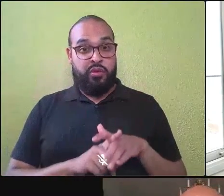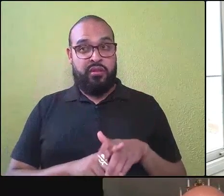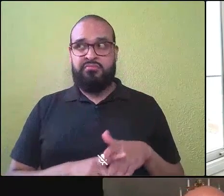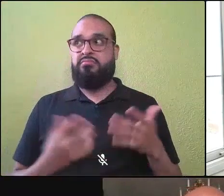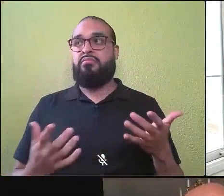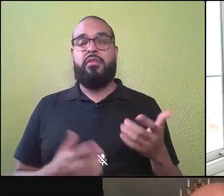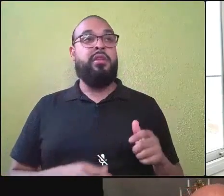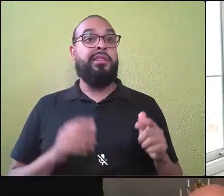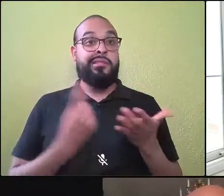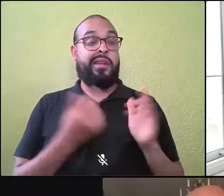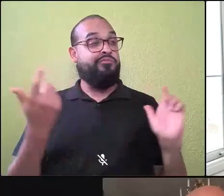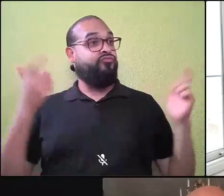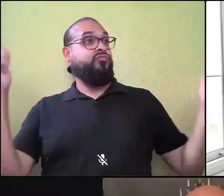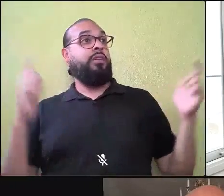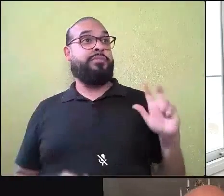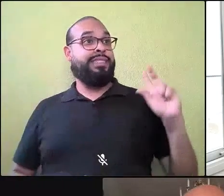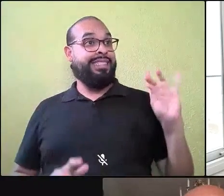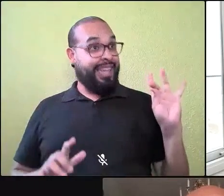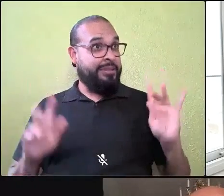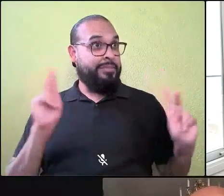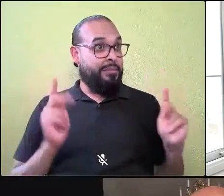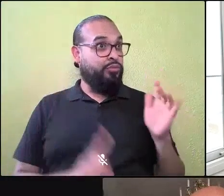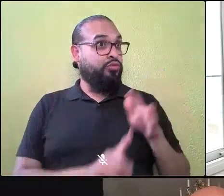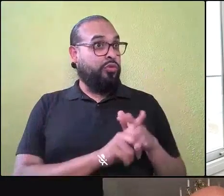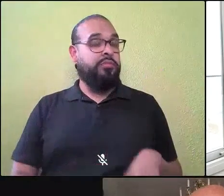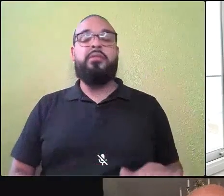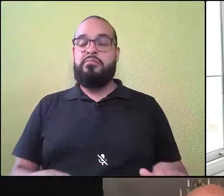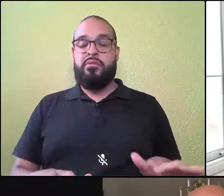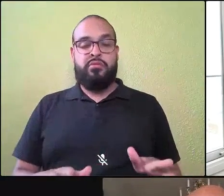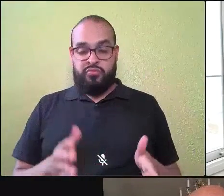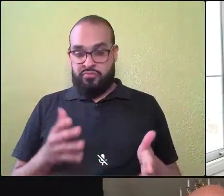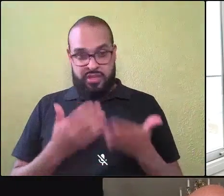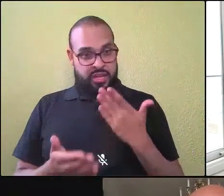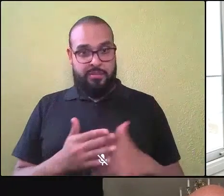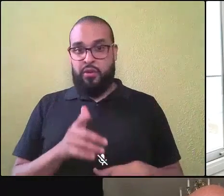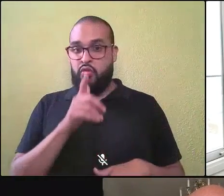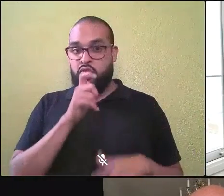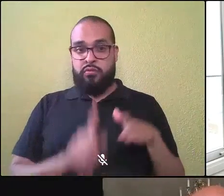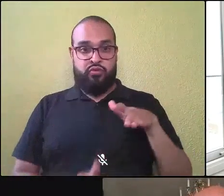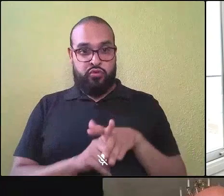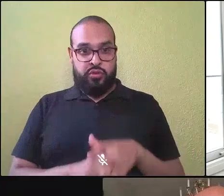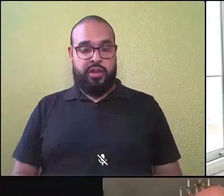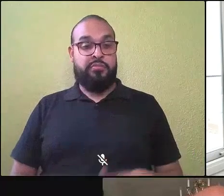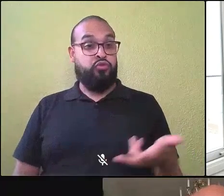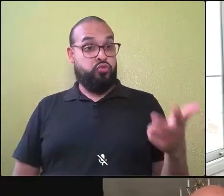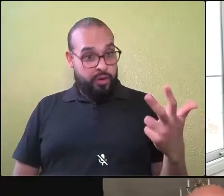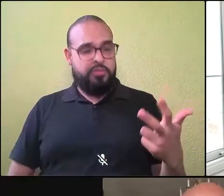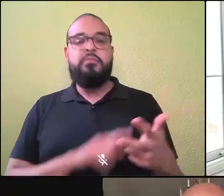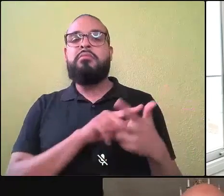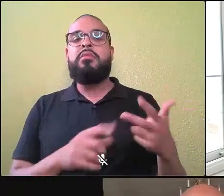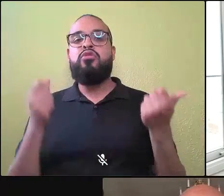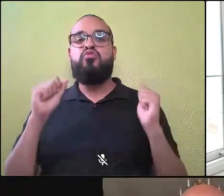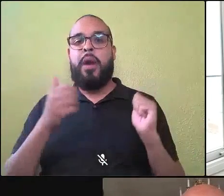show up. Just being present with whoever's there. The best conversation, some of the best we've had, with like 2 or 3 guys showed up, and